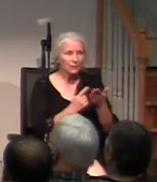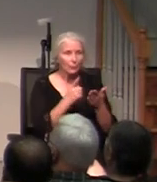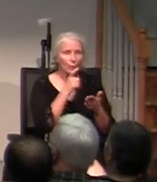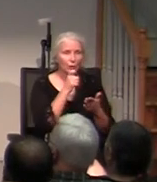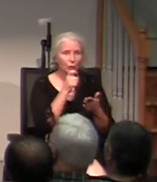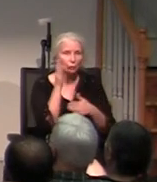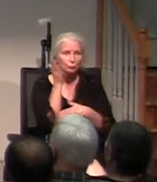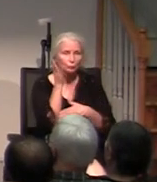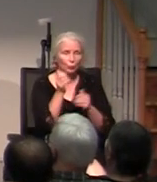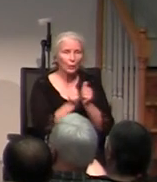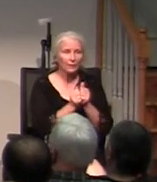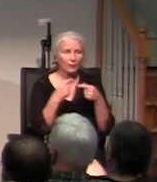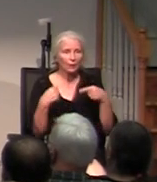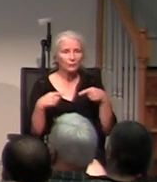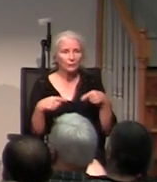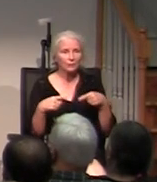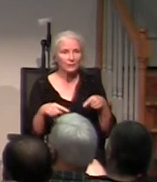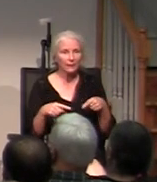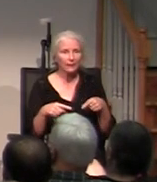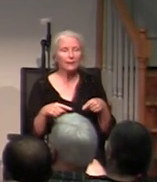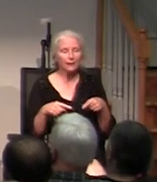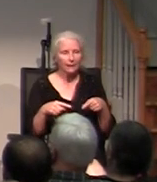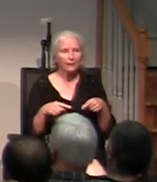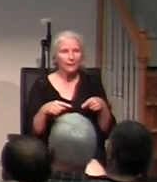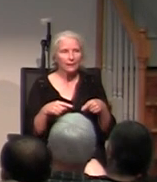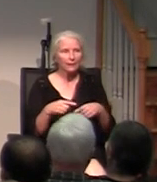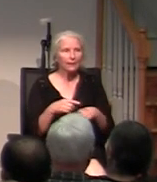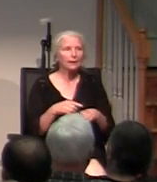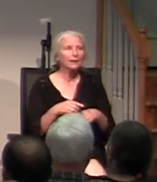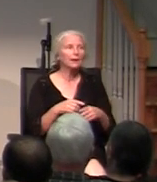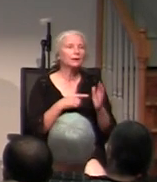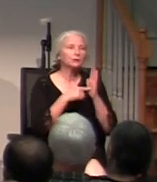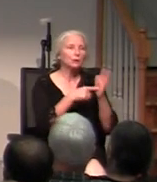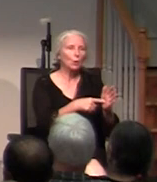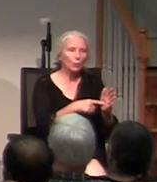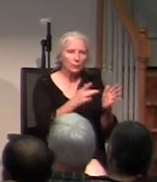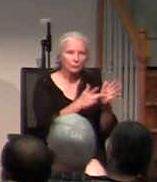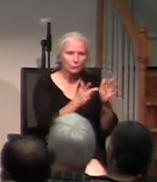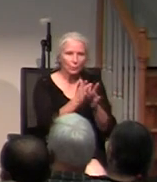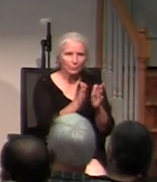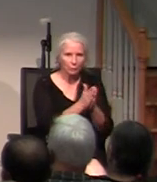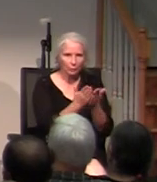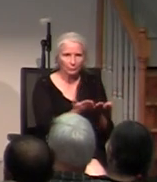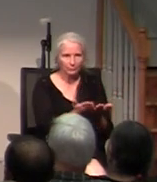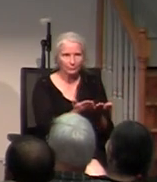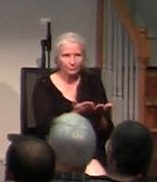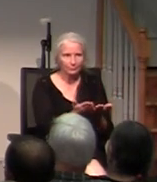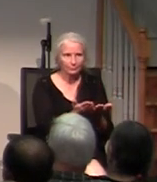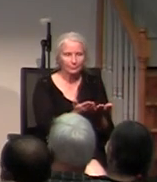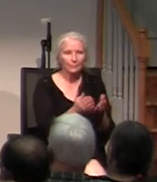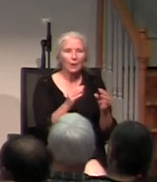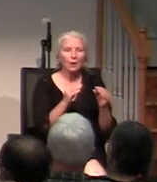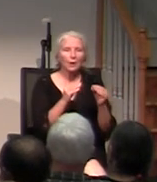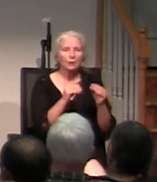go to the scripture. And the less of human construct and idea, and the more of God's